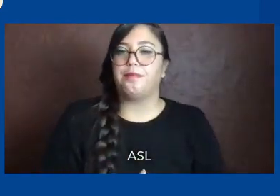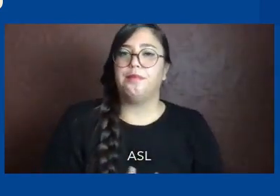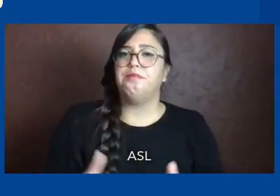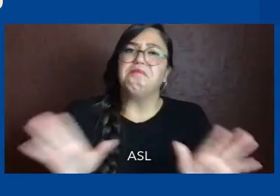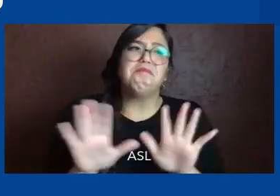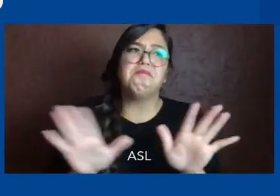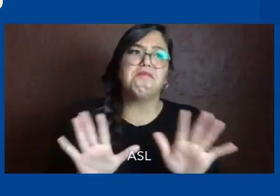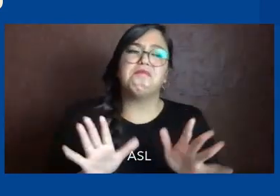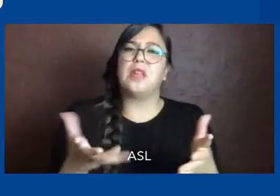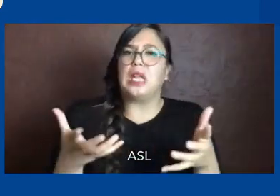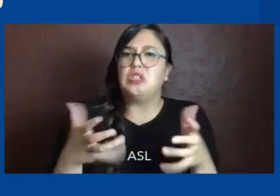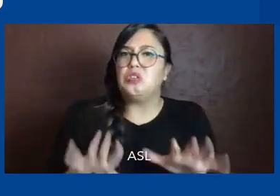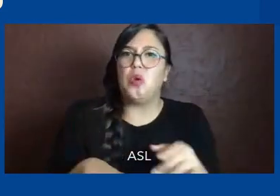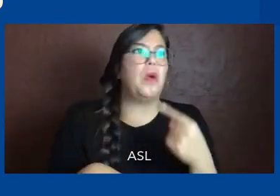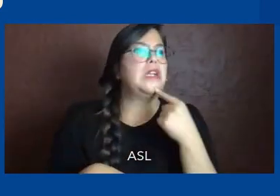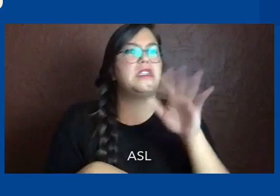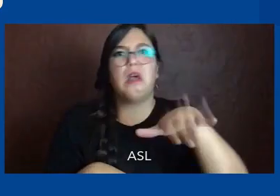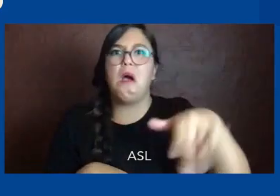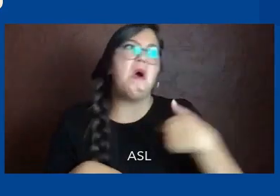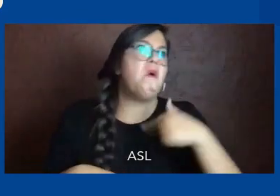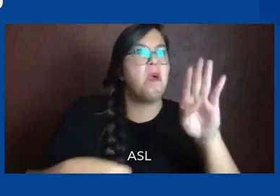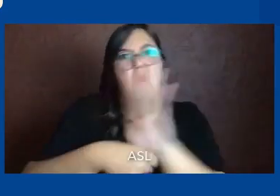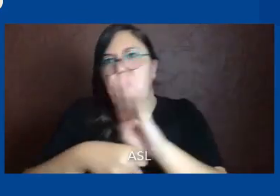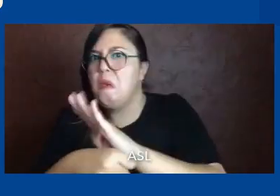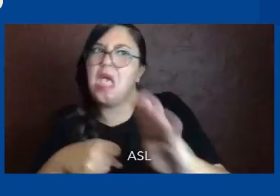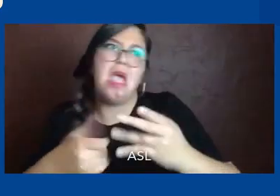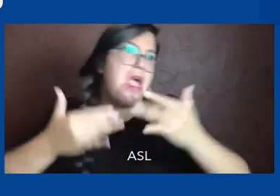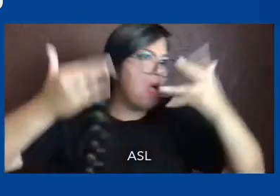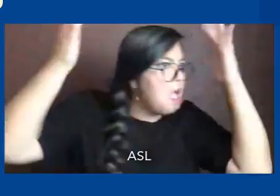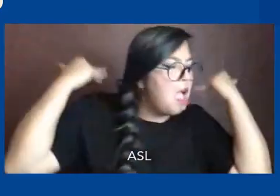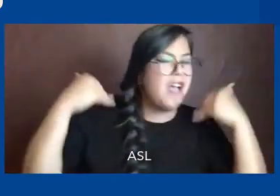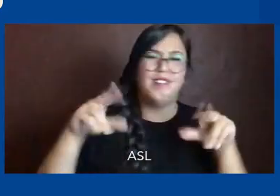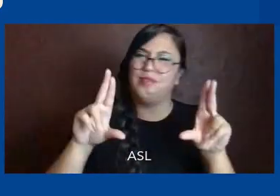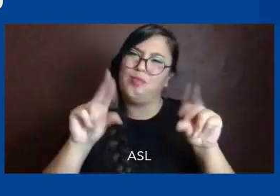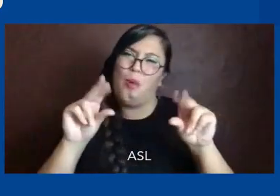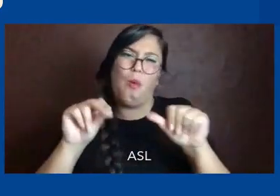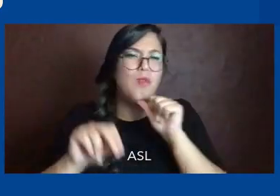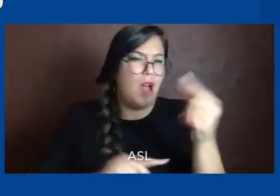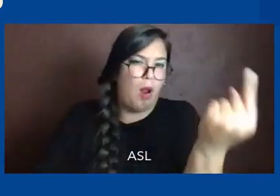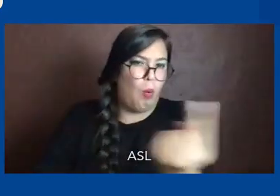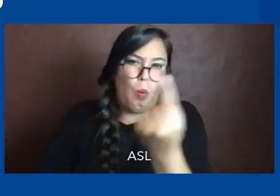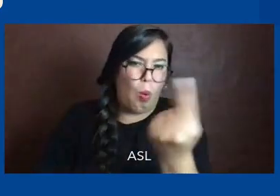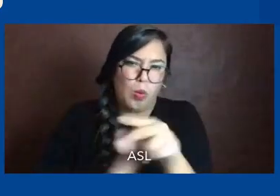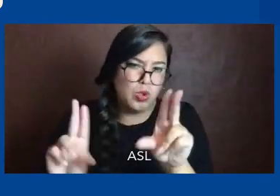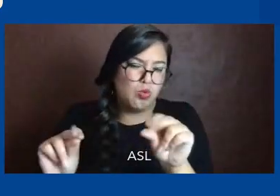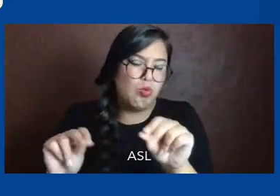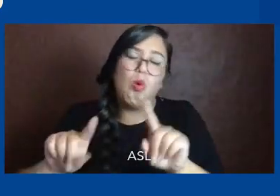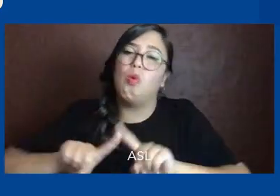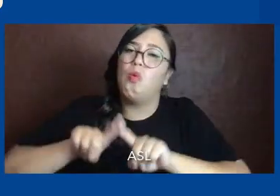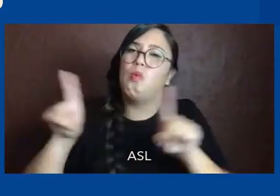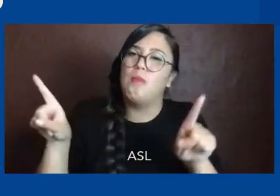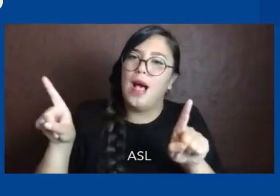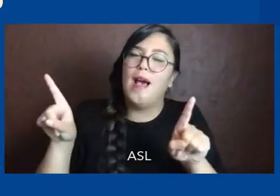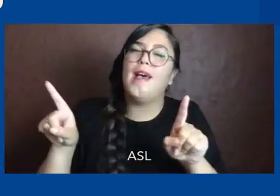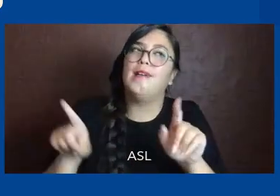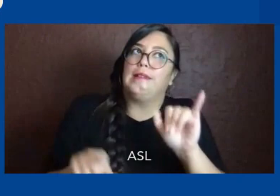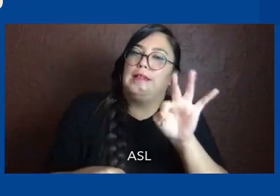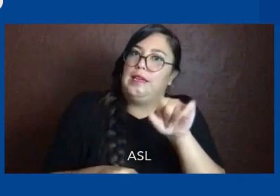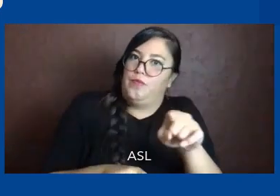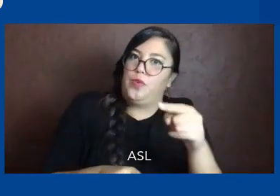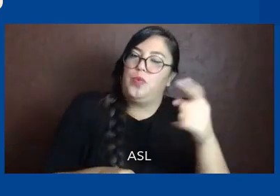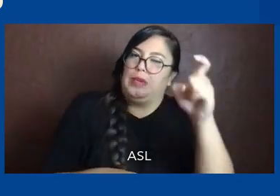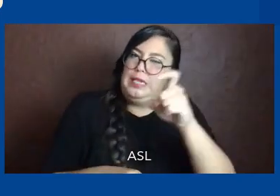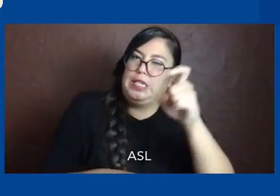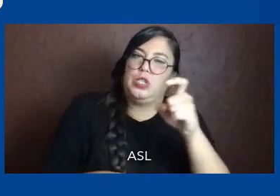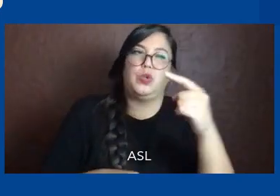it, like we're pumping iron all the time, or we're not, but there's just like a mental state that you really have